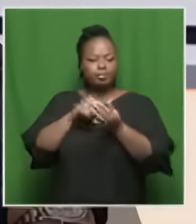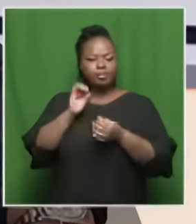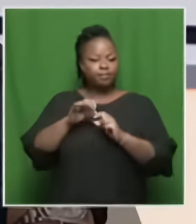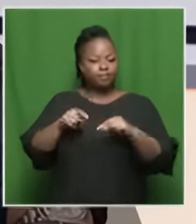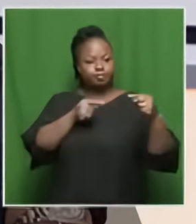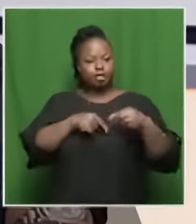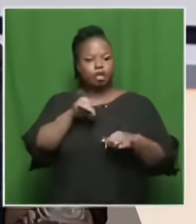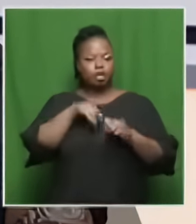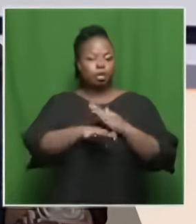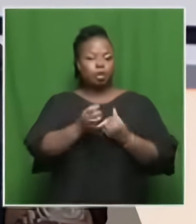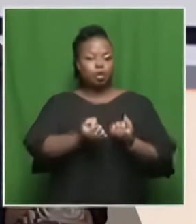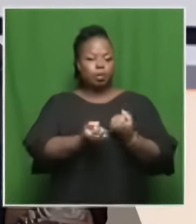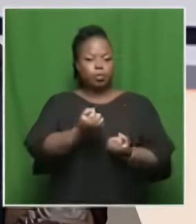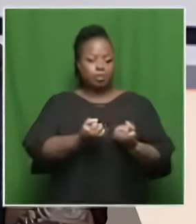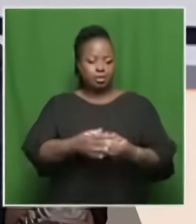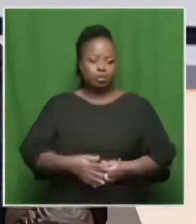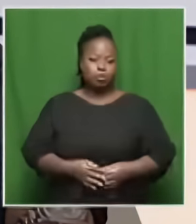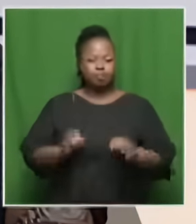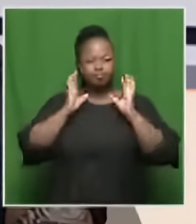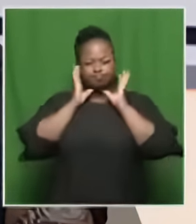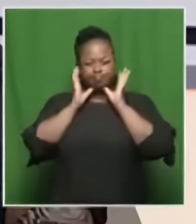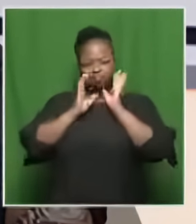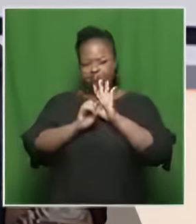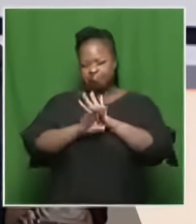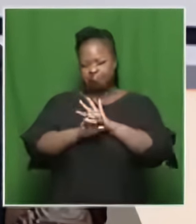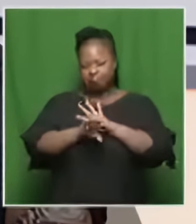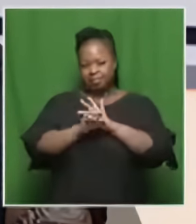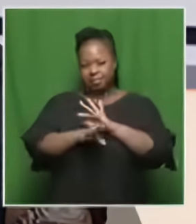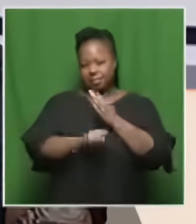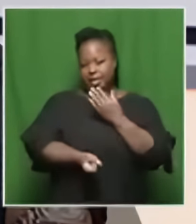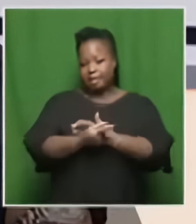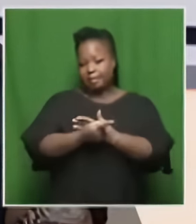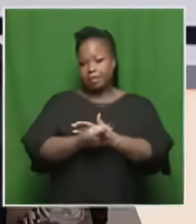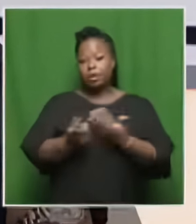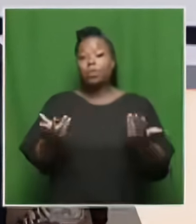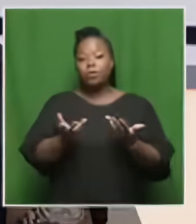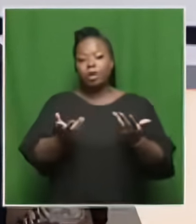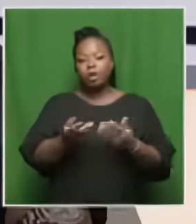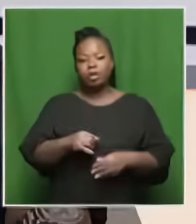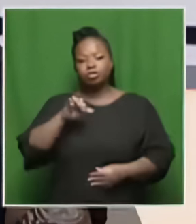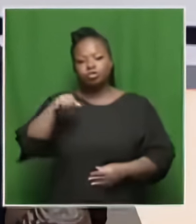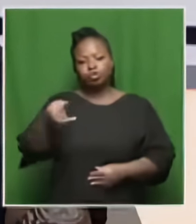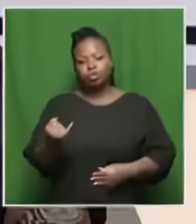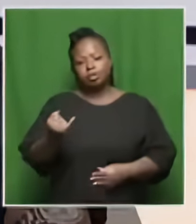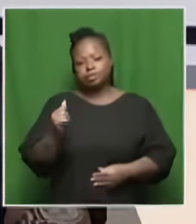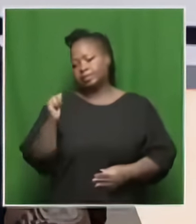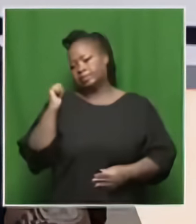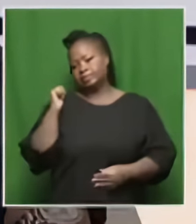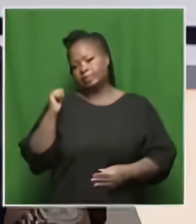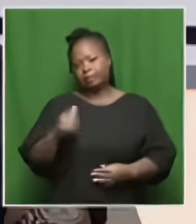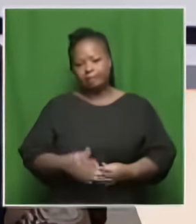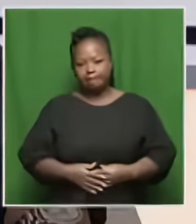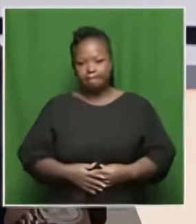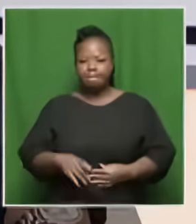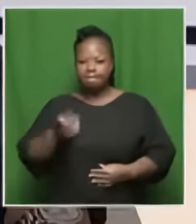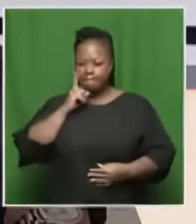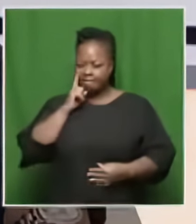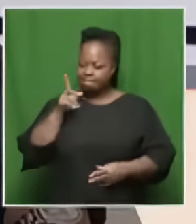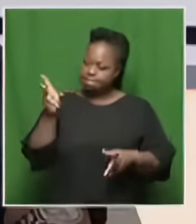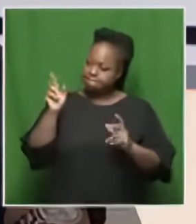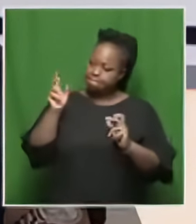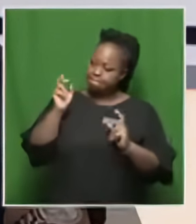in court. Now, Malema was speaking during the media briefing that was held at the party's headquarters in Johannesburg yesterday.